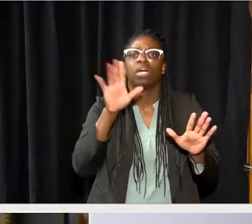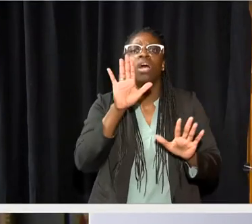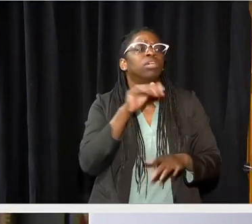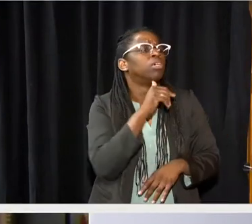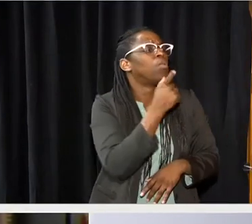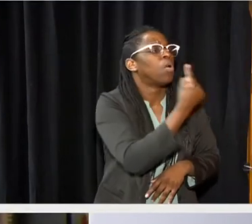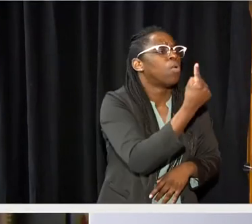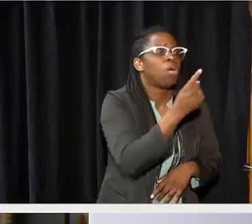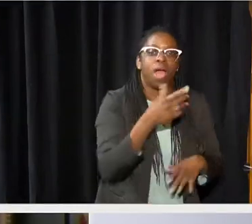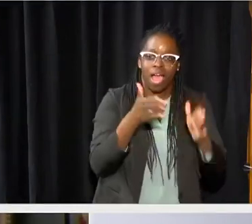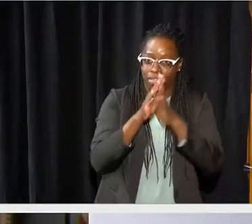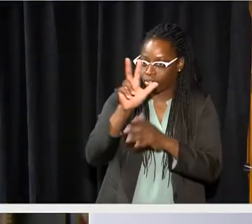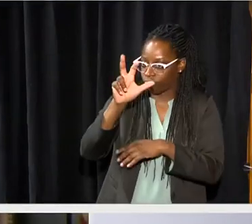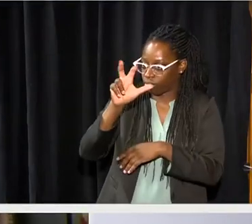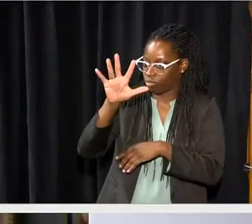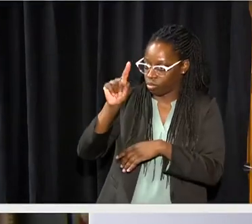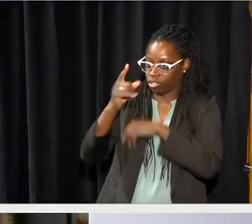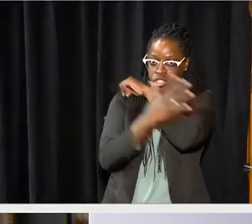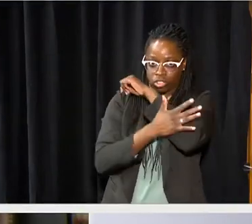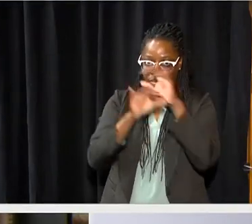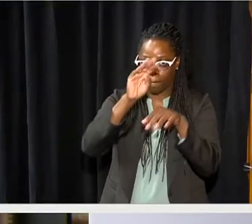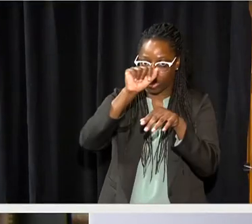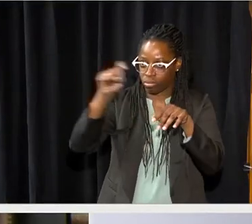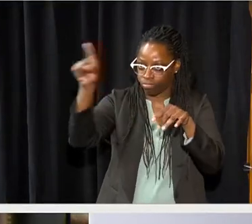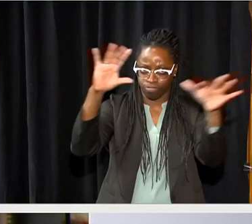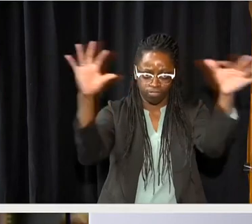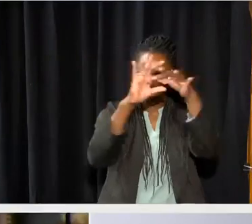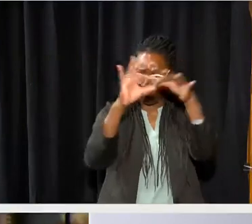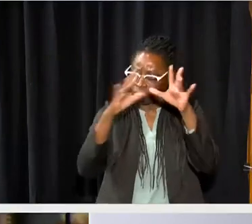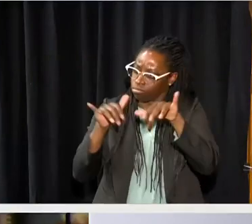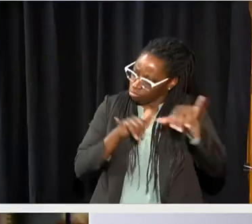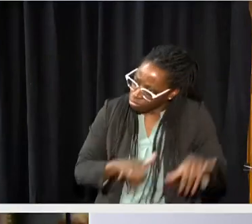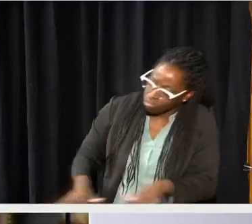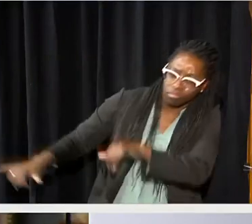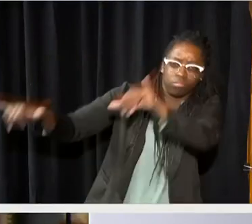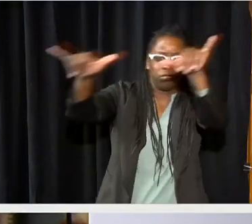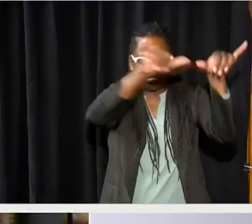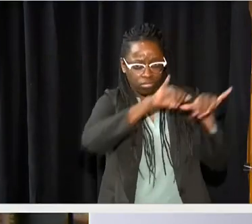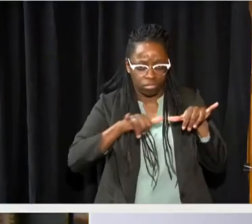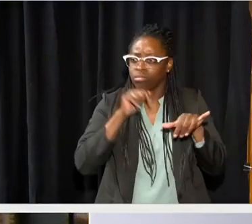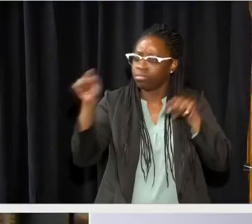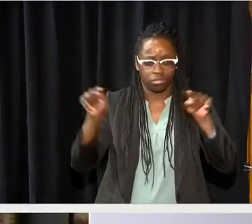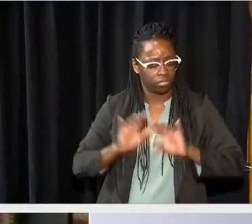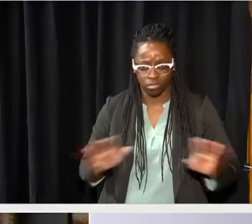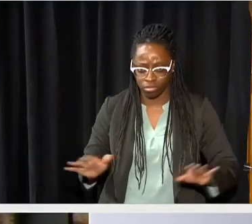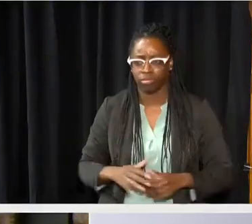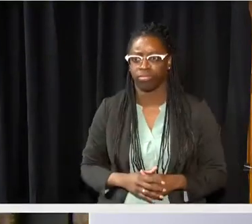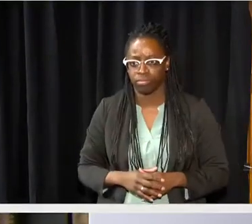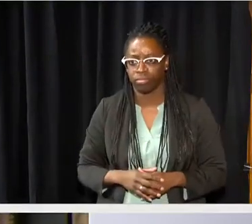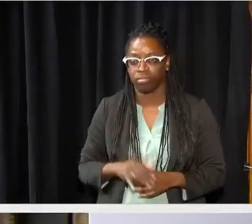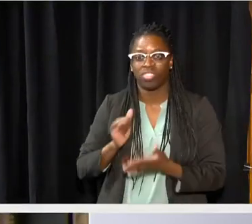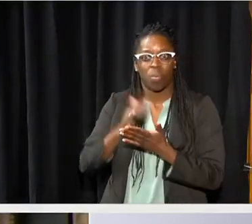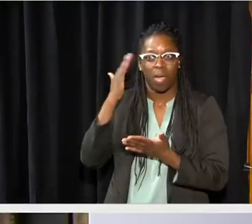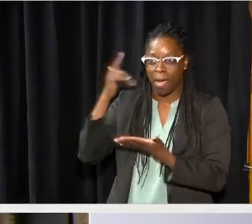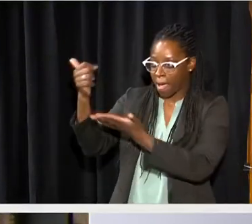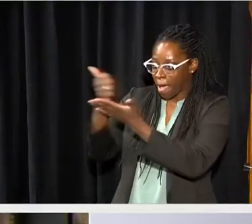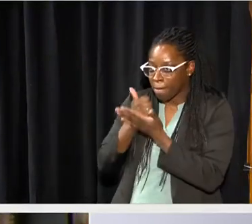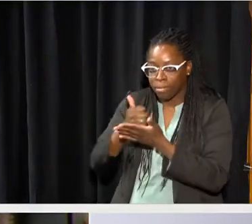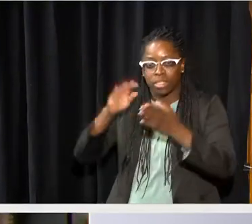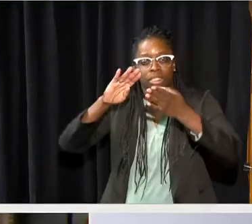We have to work together. That's also why we're committed to helping towns meet the MBTA Communities